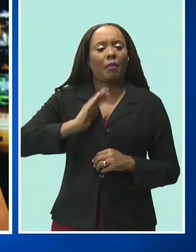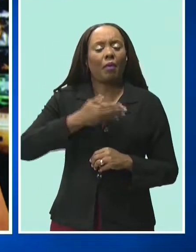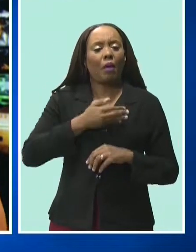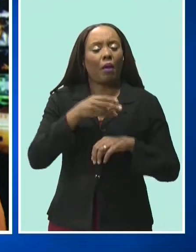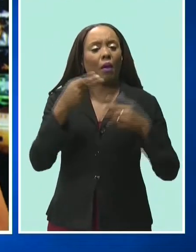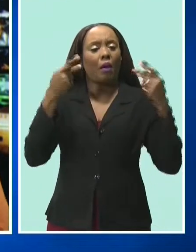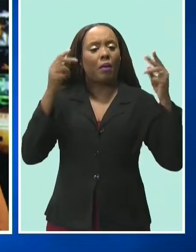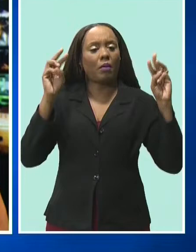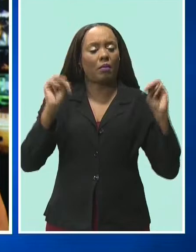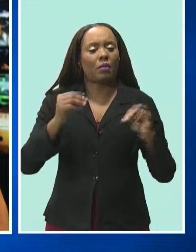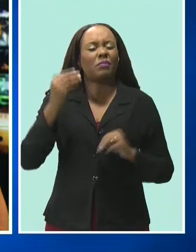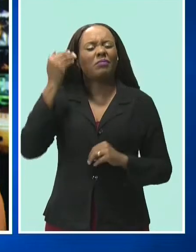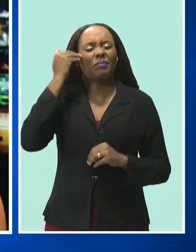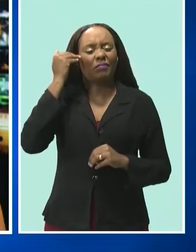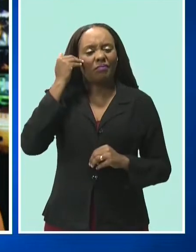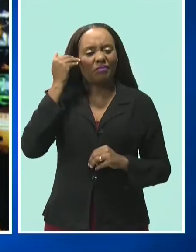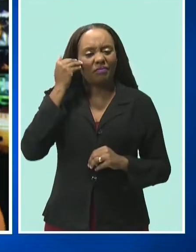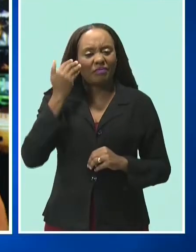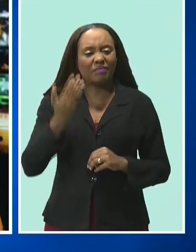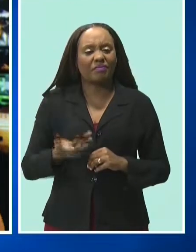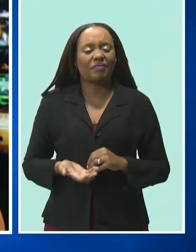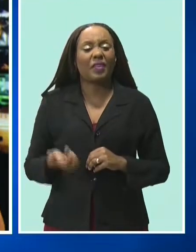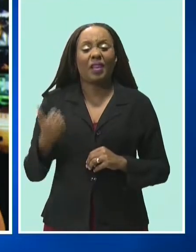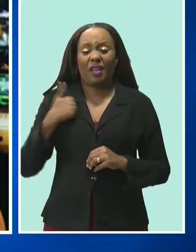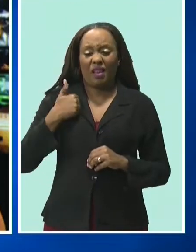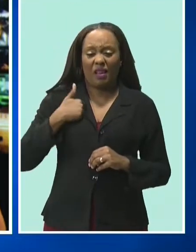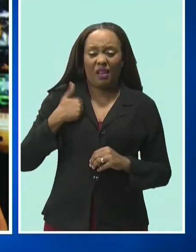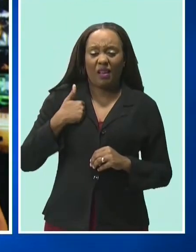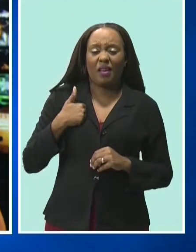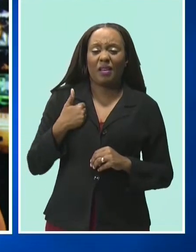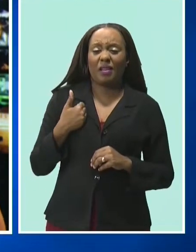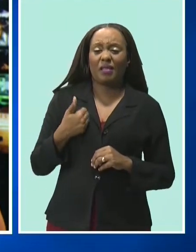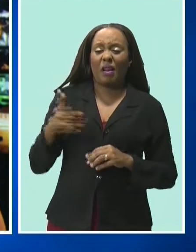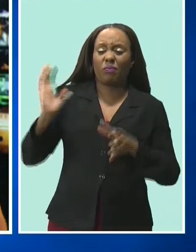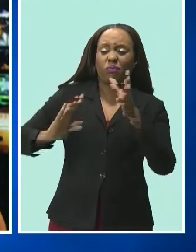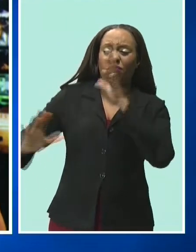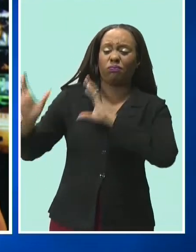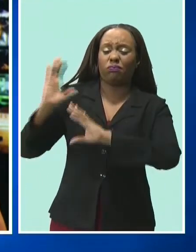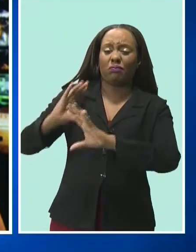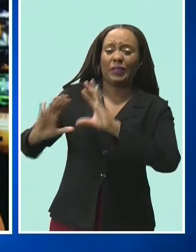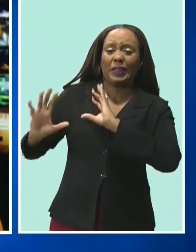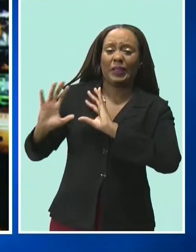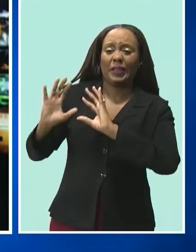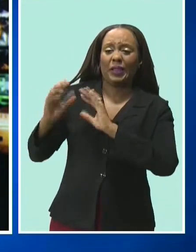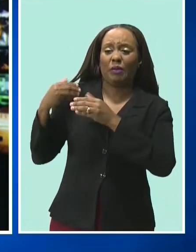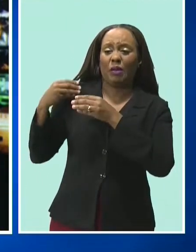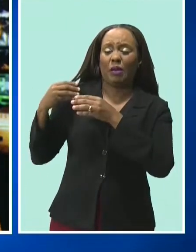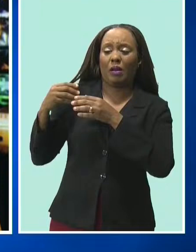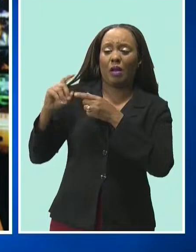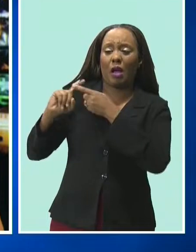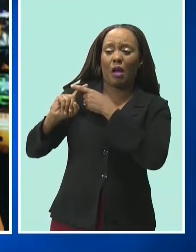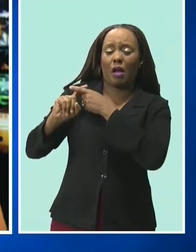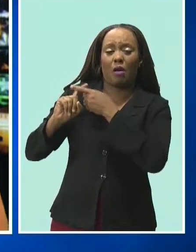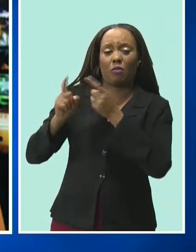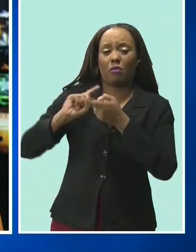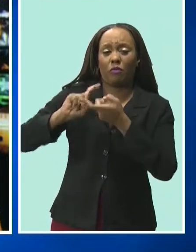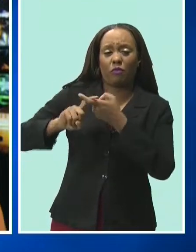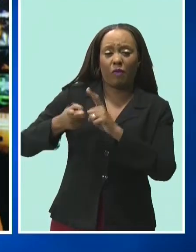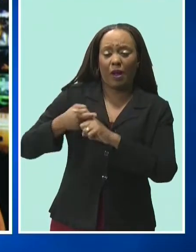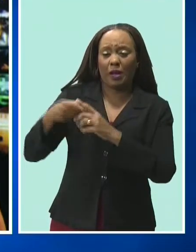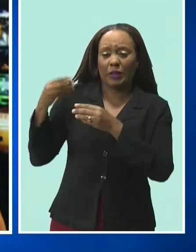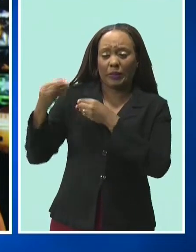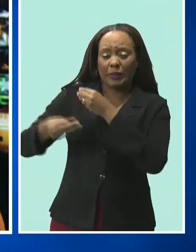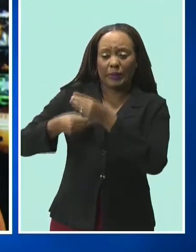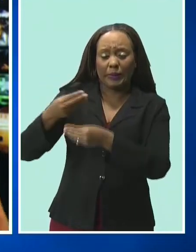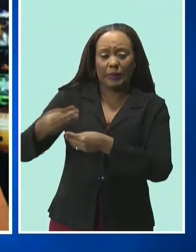Motley knows that Canada is our old friend, our old ally. Mr. Trudeau's father, Pierre Trudeau, is a very good friend